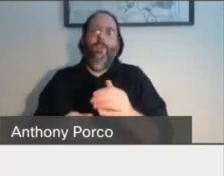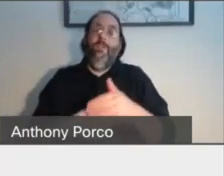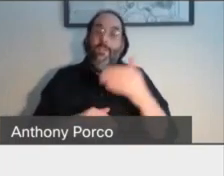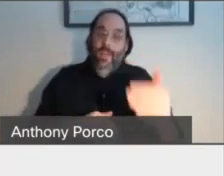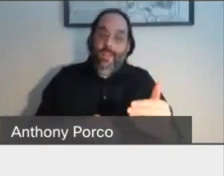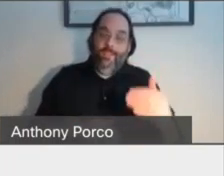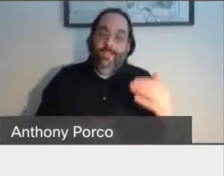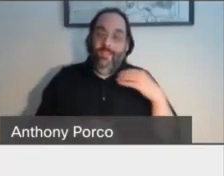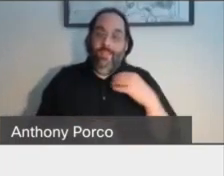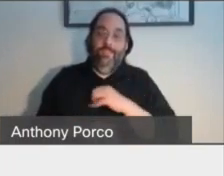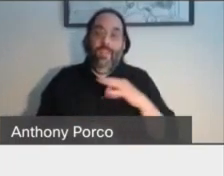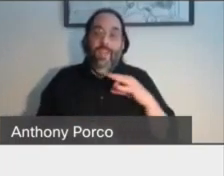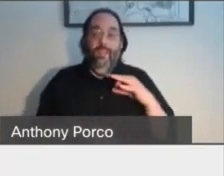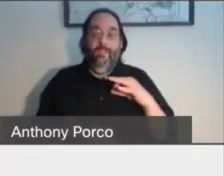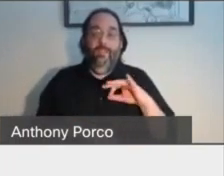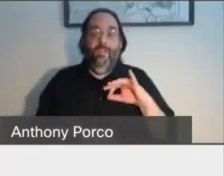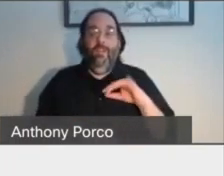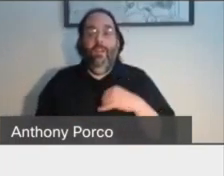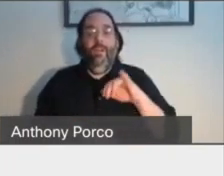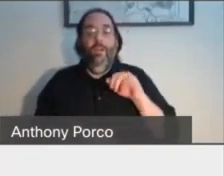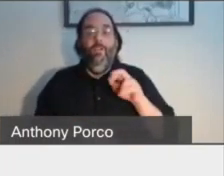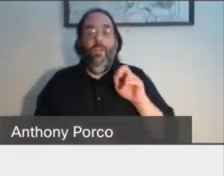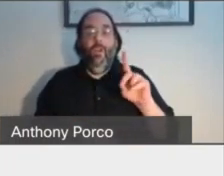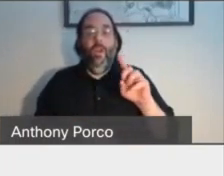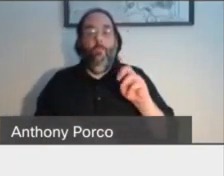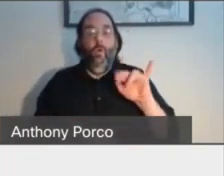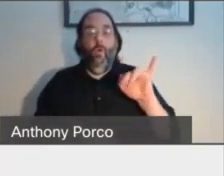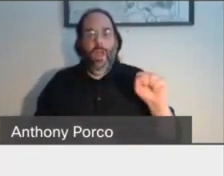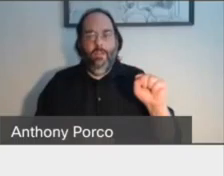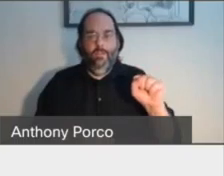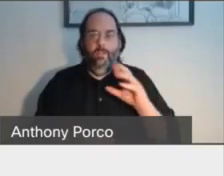Staff, Jared Morris, has a little more on that. Thank you.